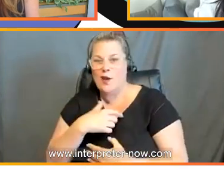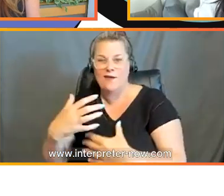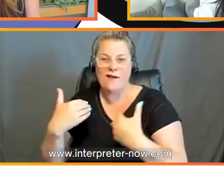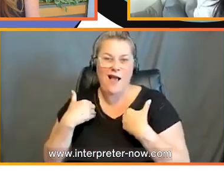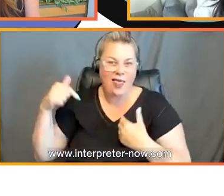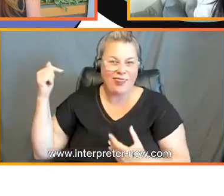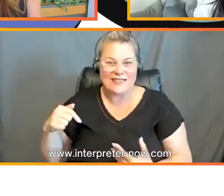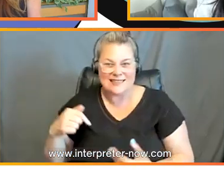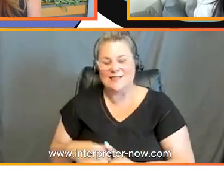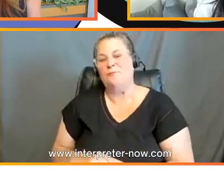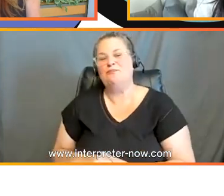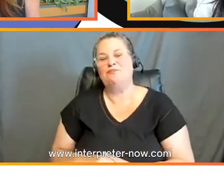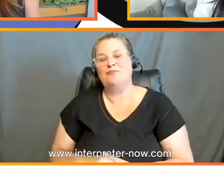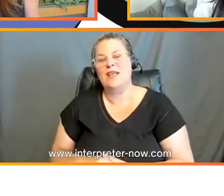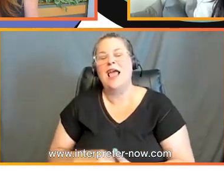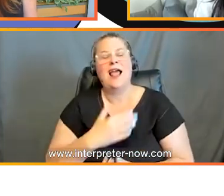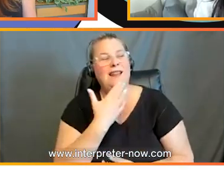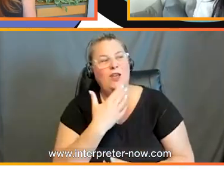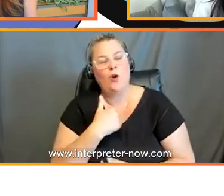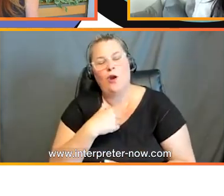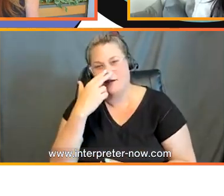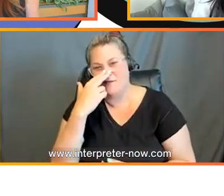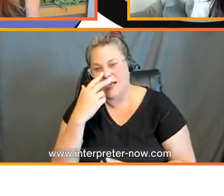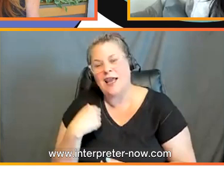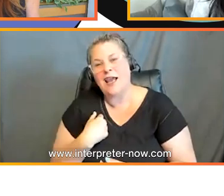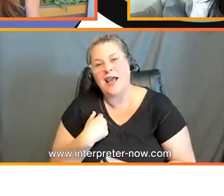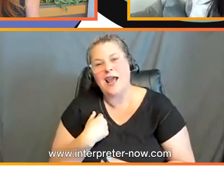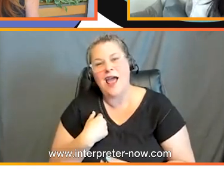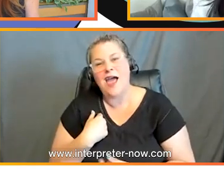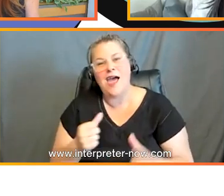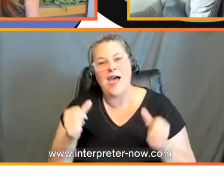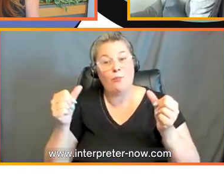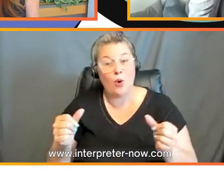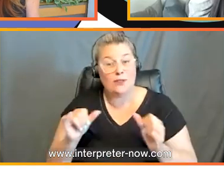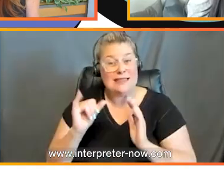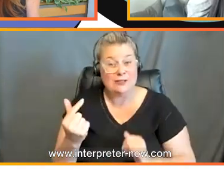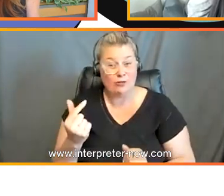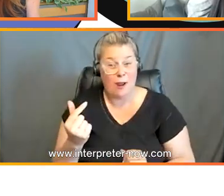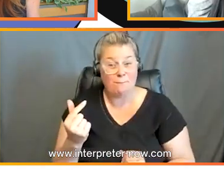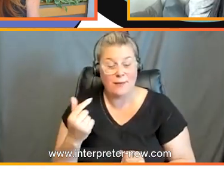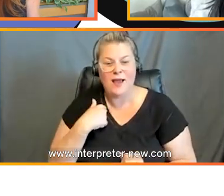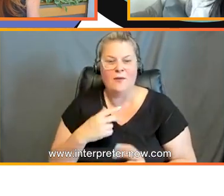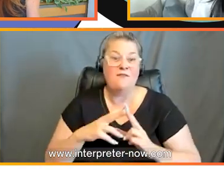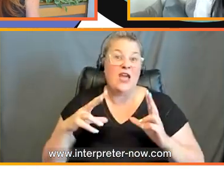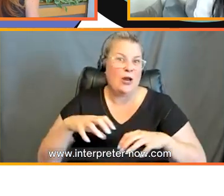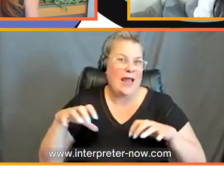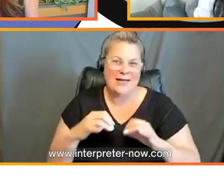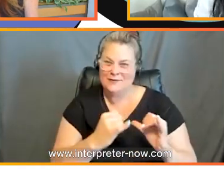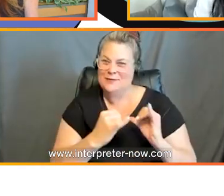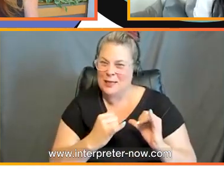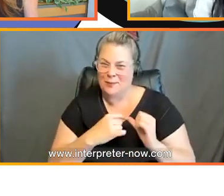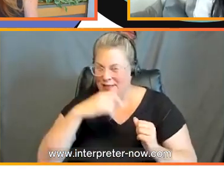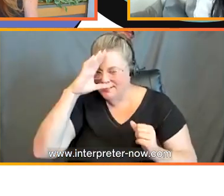you. It's funny, Melinda, I put up a post on Instagram where I'm very active, just like you, because I know we're always checking out each other's